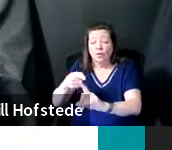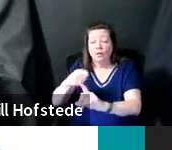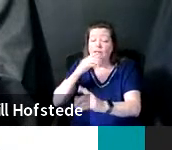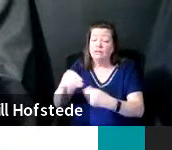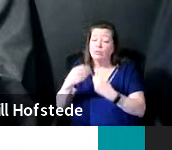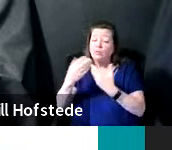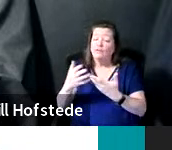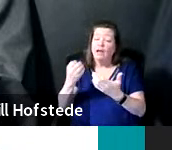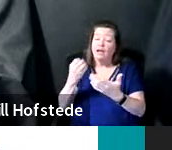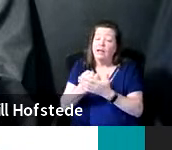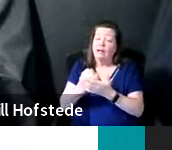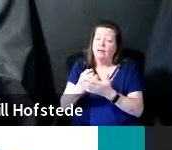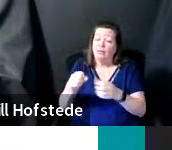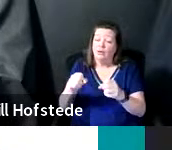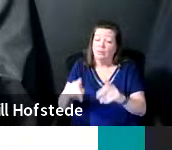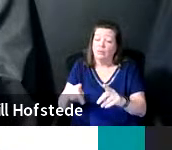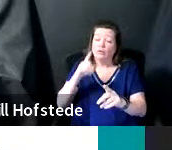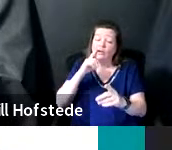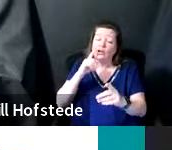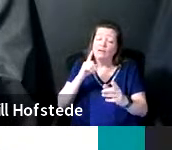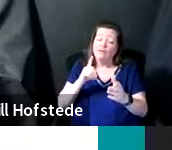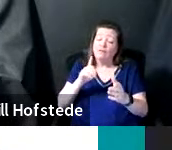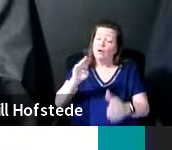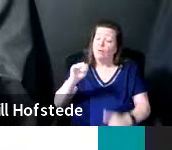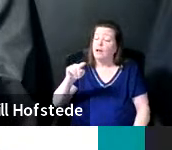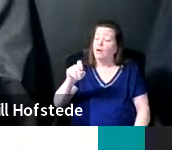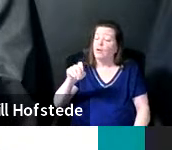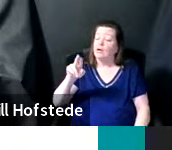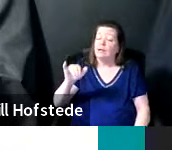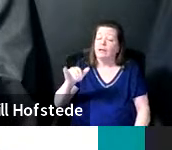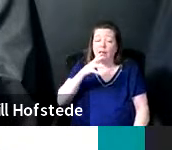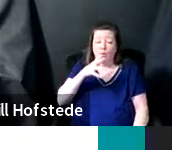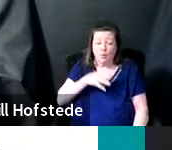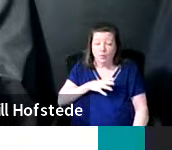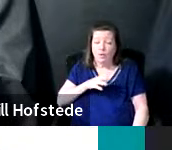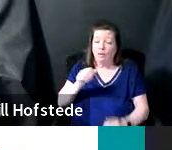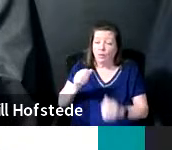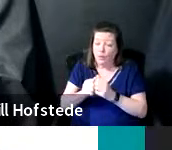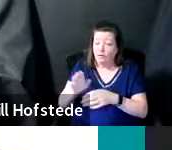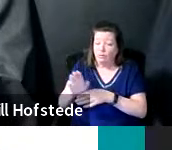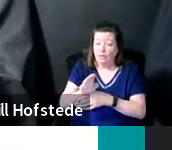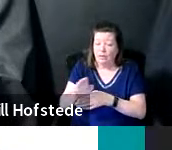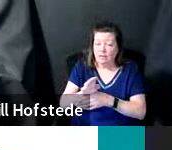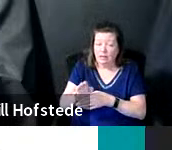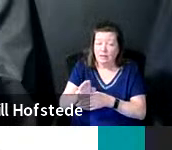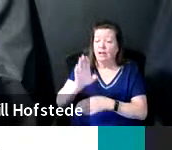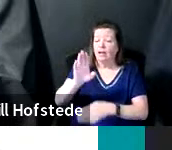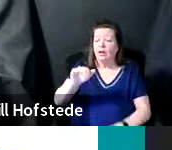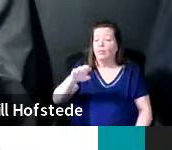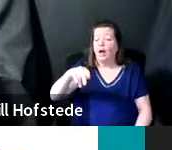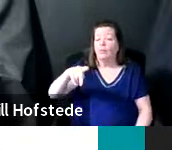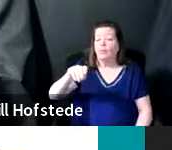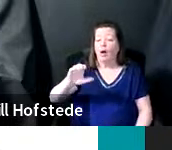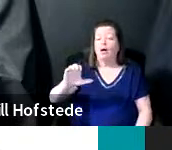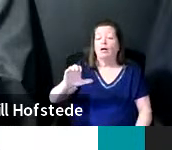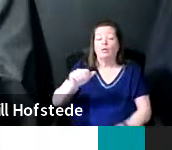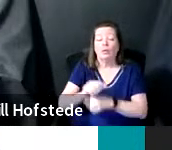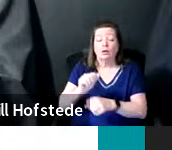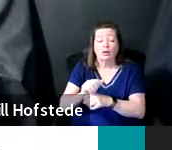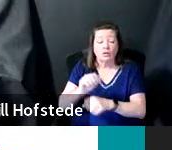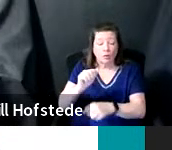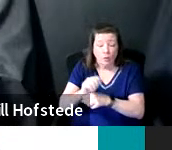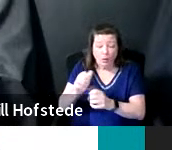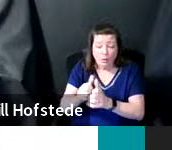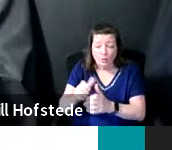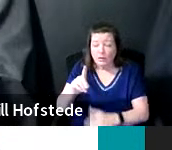provide economic opportunities for minority and women-owned businesses, BIPOC workers, workers with disabilities, as well